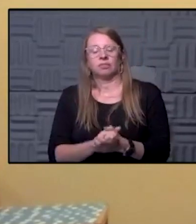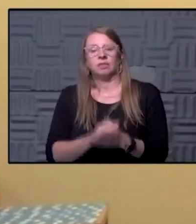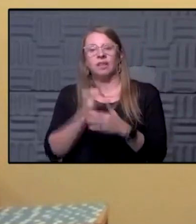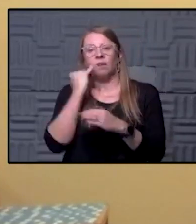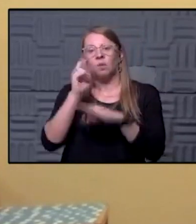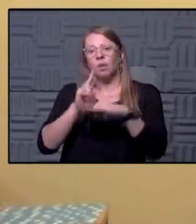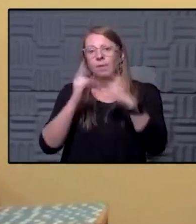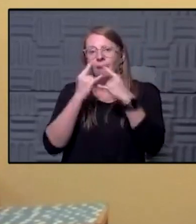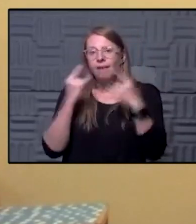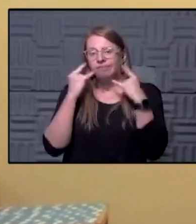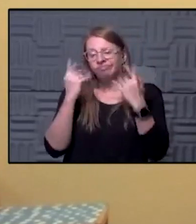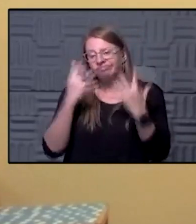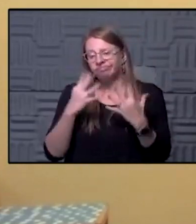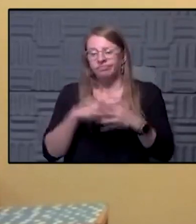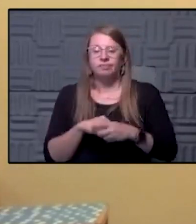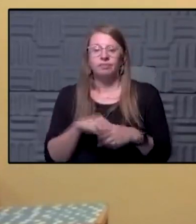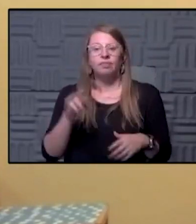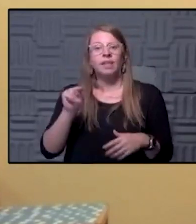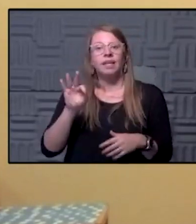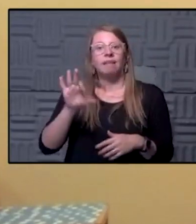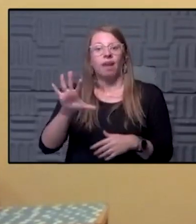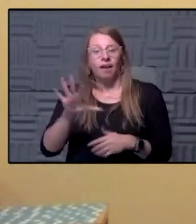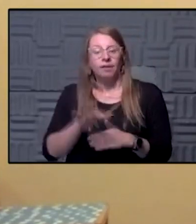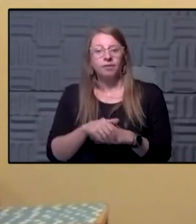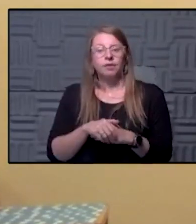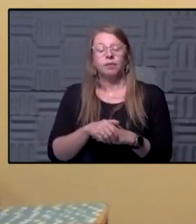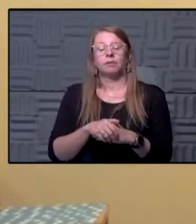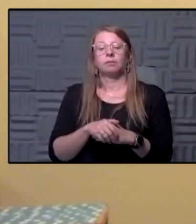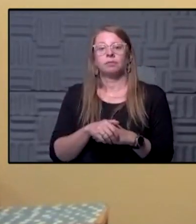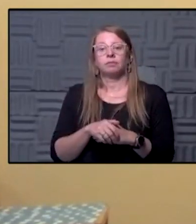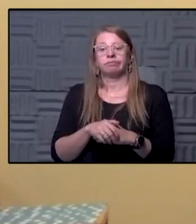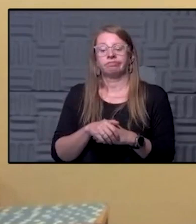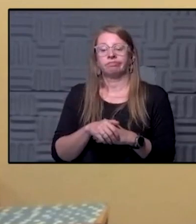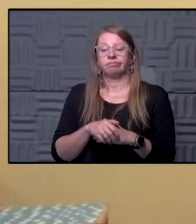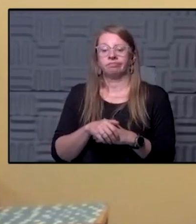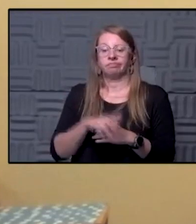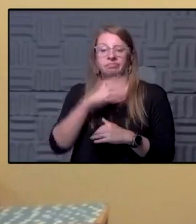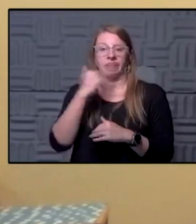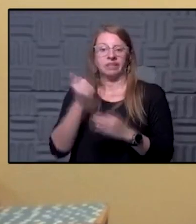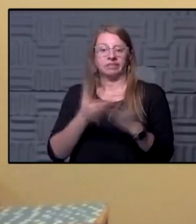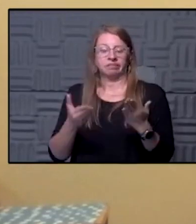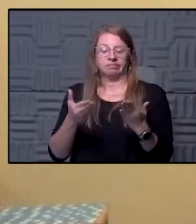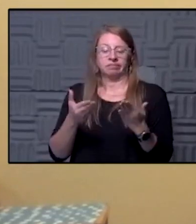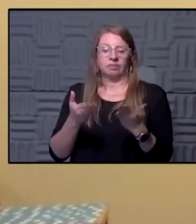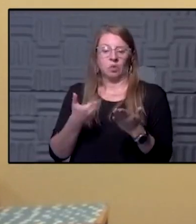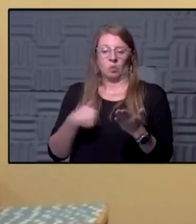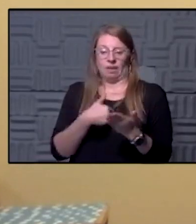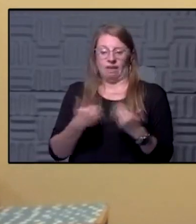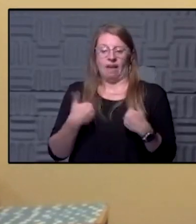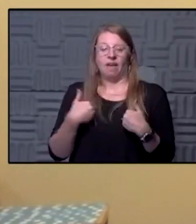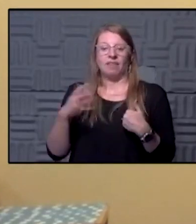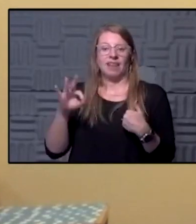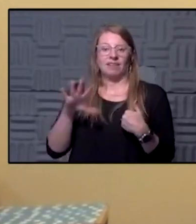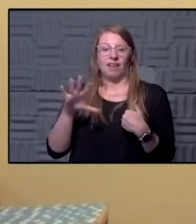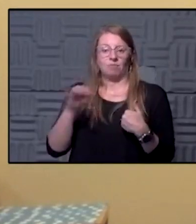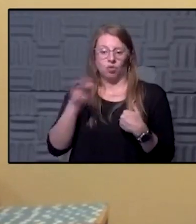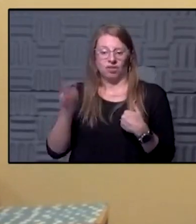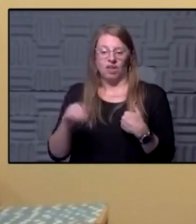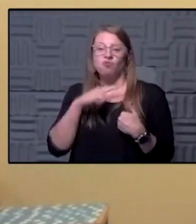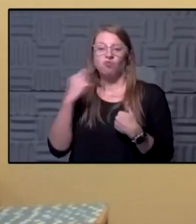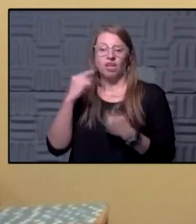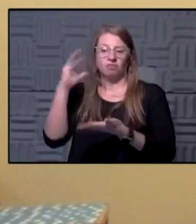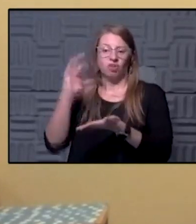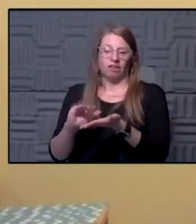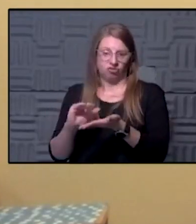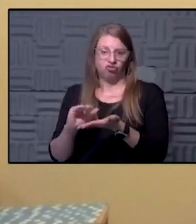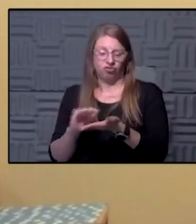unfortunately. Those N95s are the best thing we have, with that 95% risk reduction protection